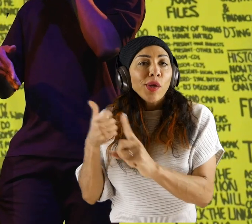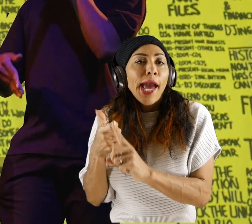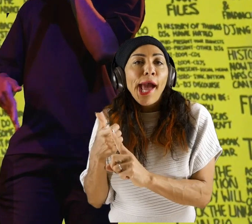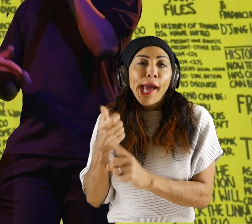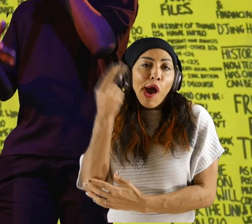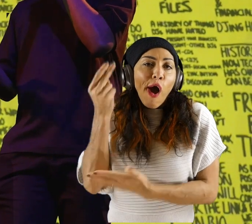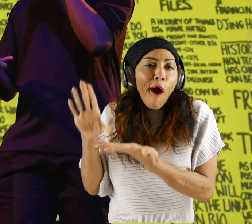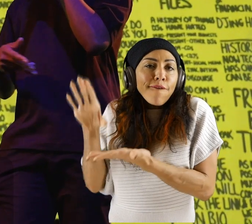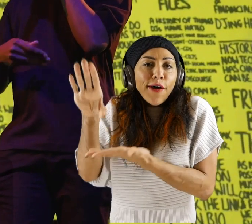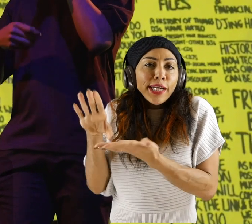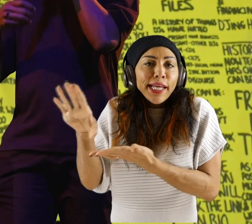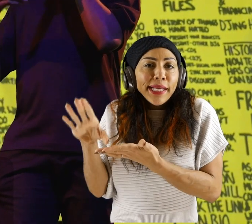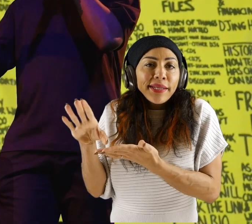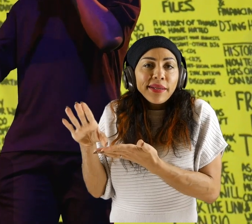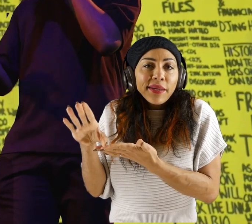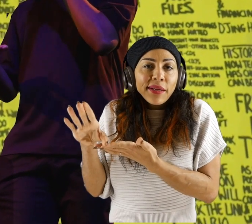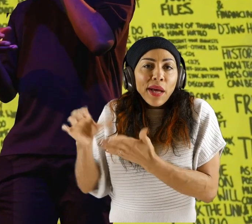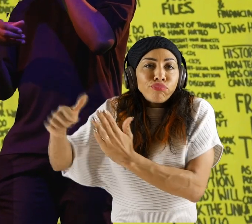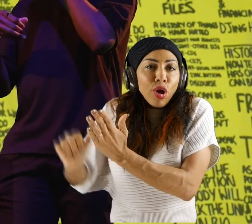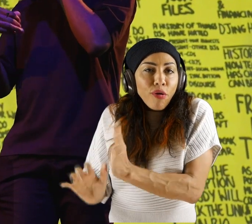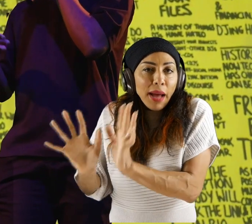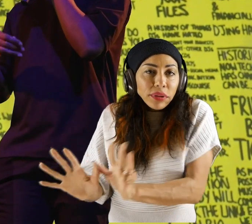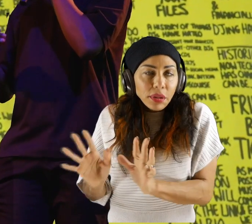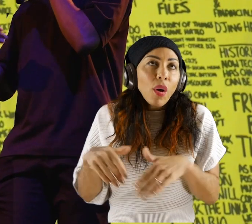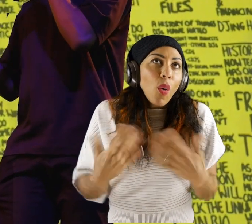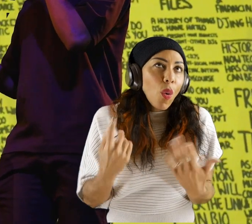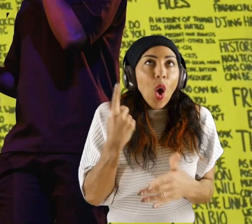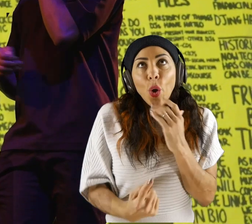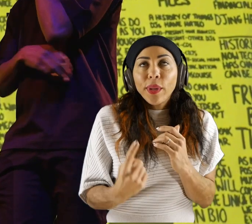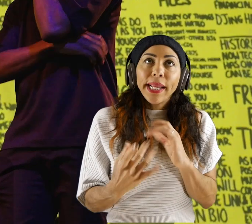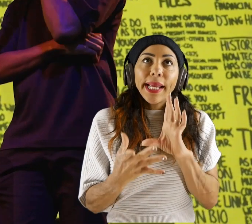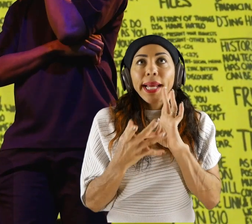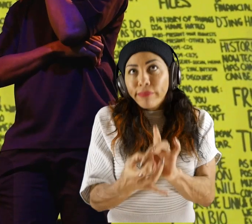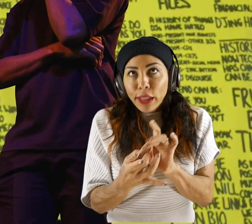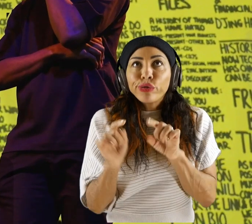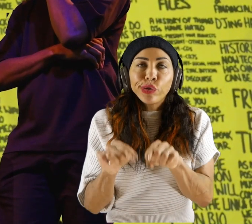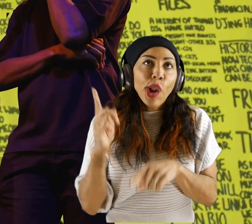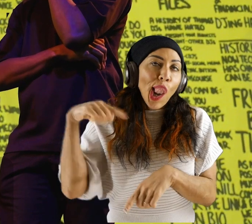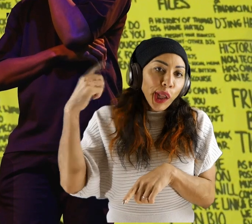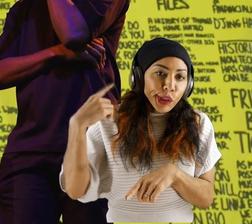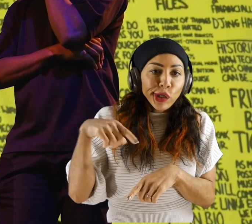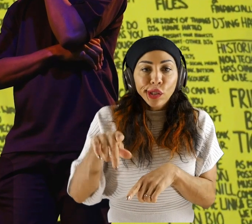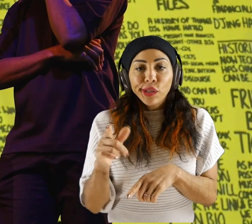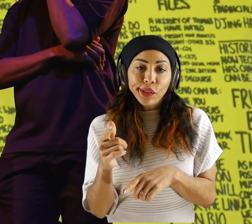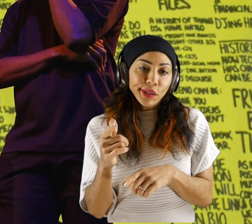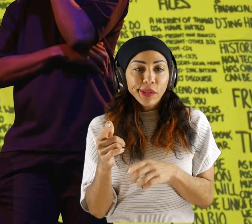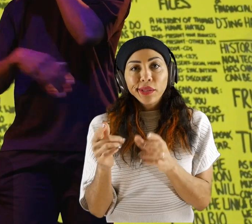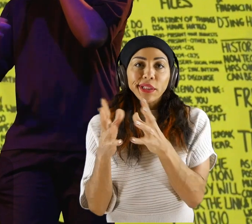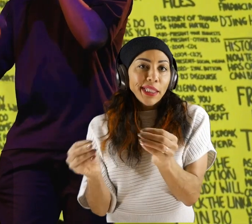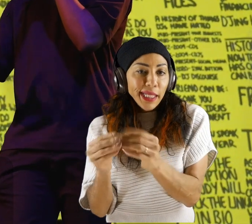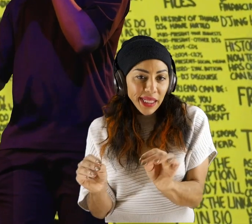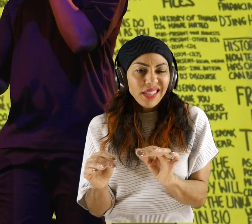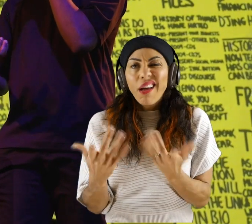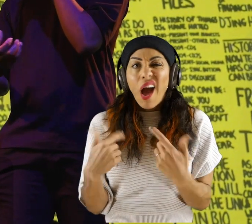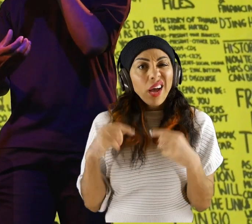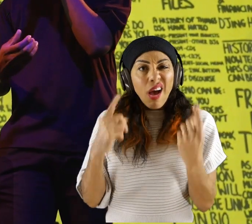UK funded art programs or London music scene, people signed to major labels. And like, those are not